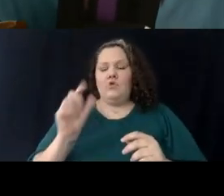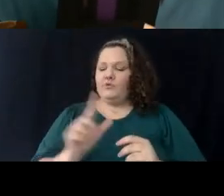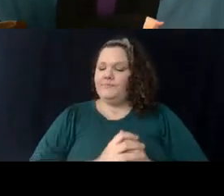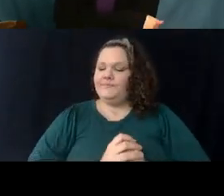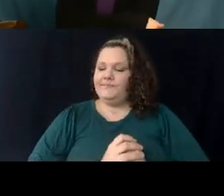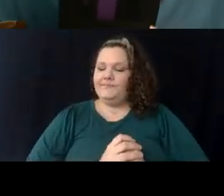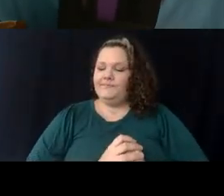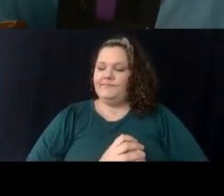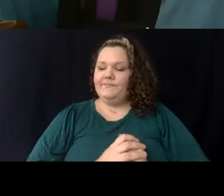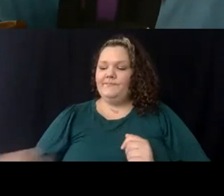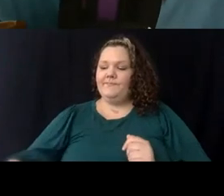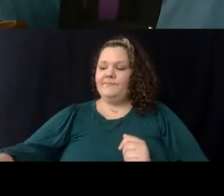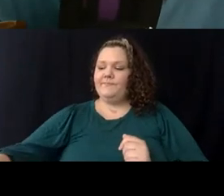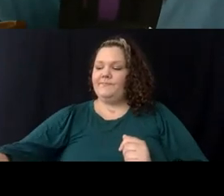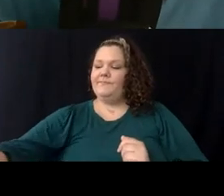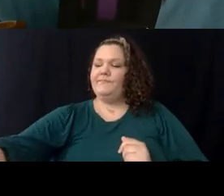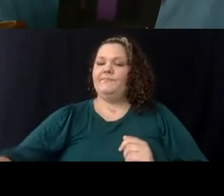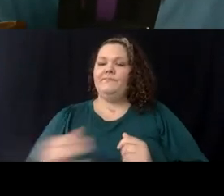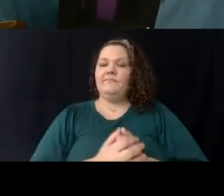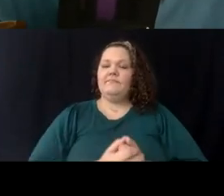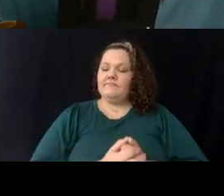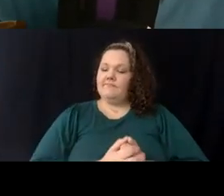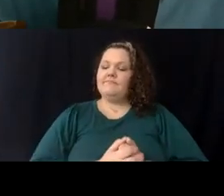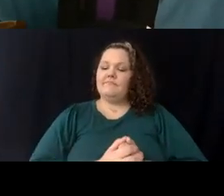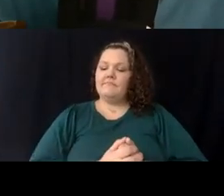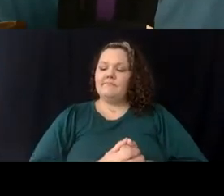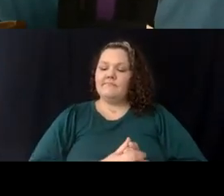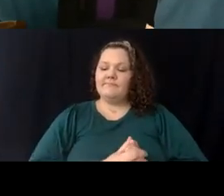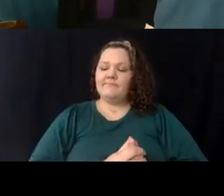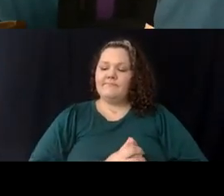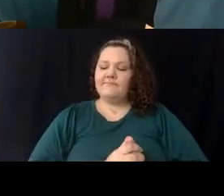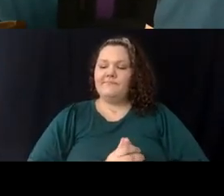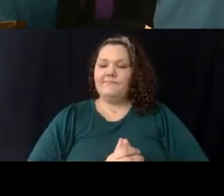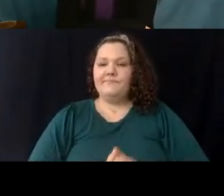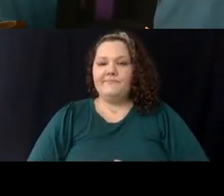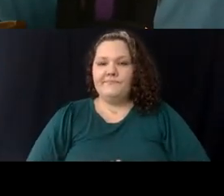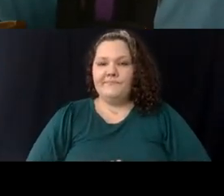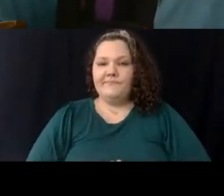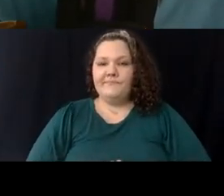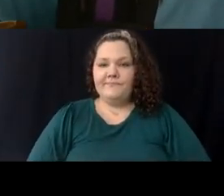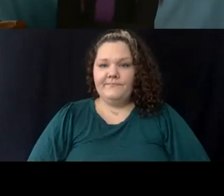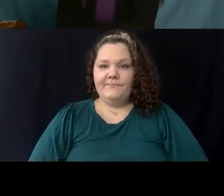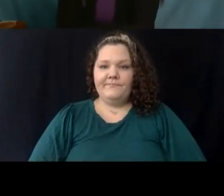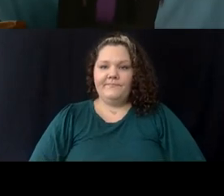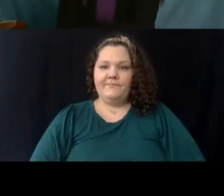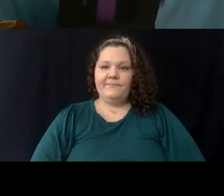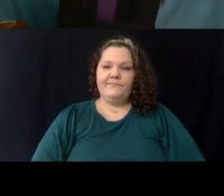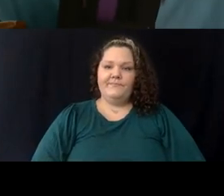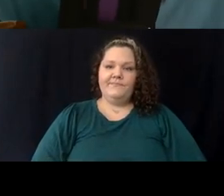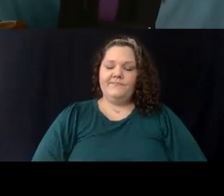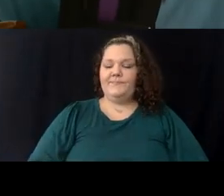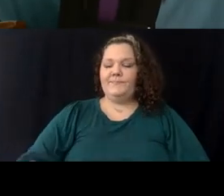hearing and need to turn it up. So if there's a way to offer those options to people so they can control that themselves, all the